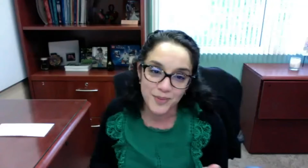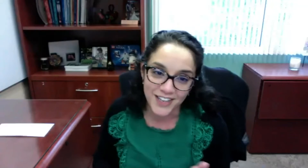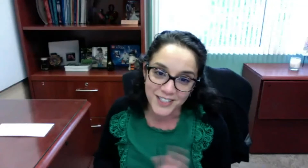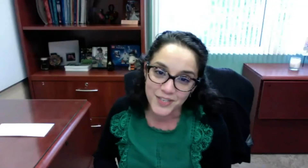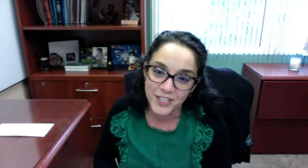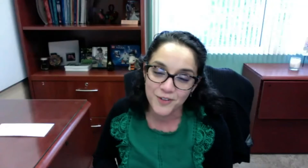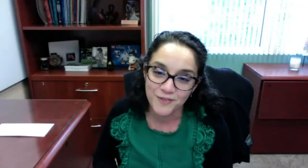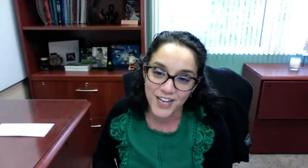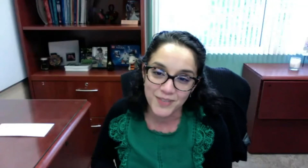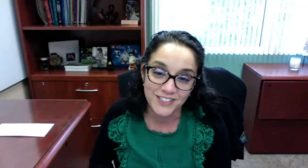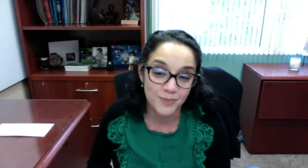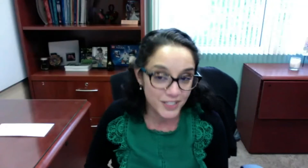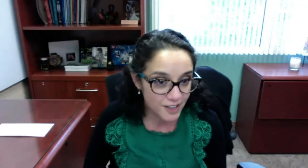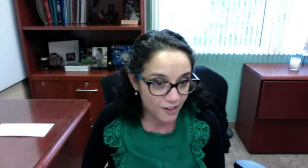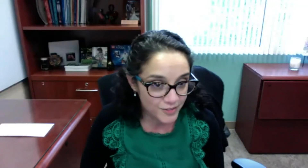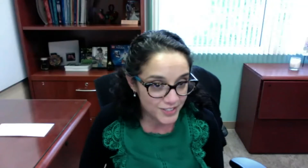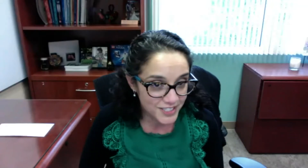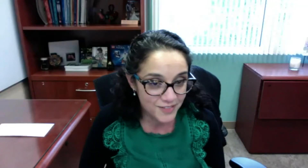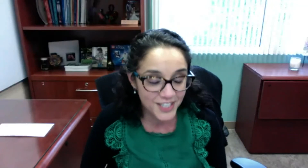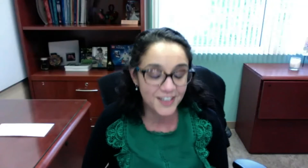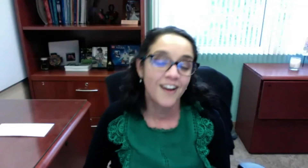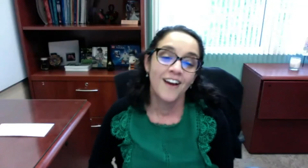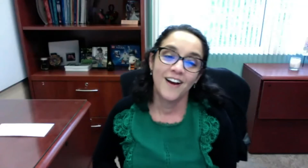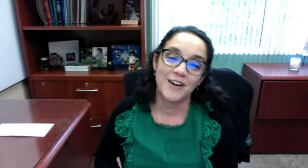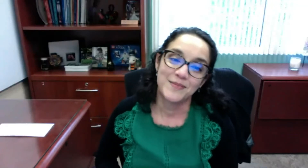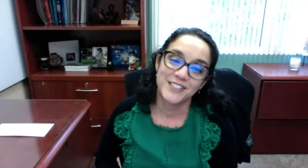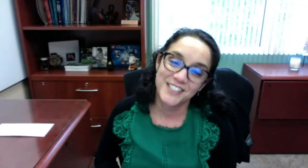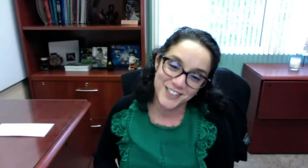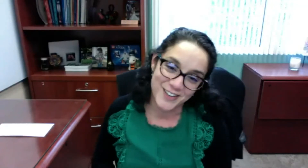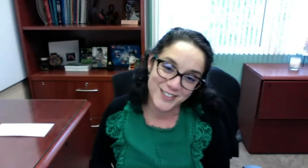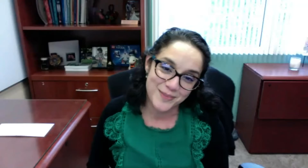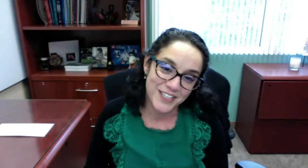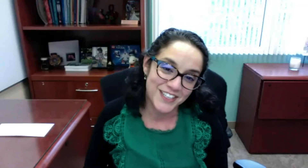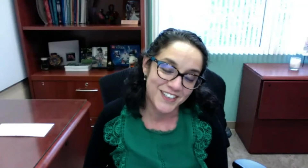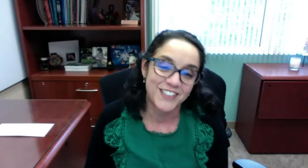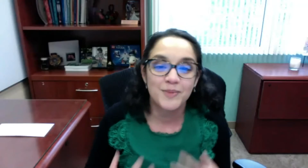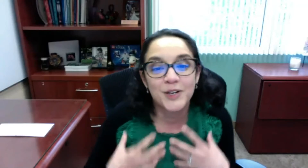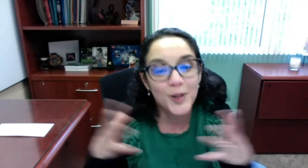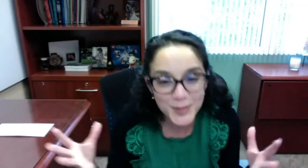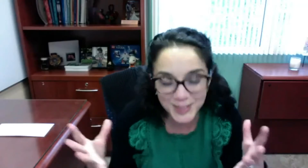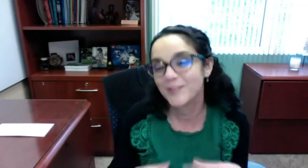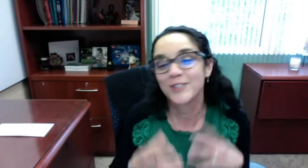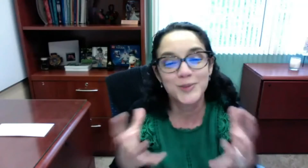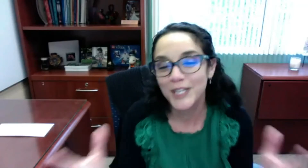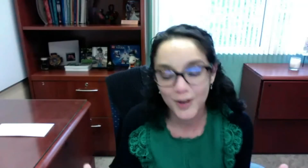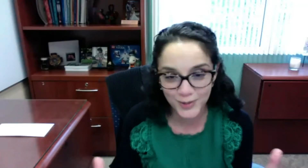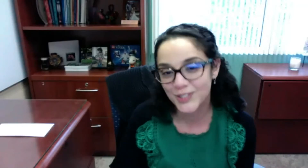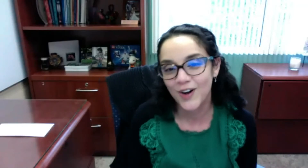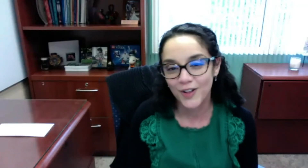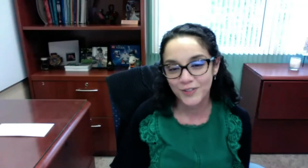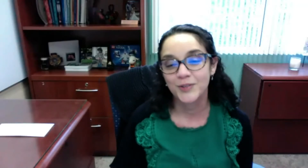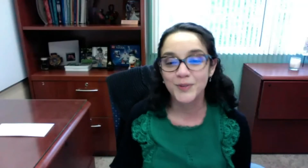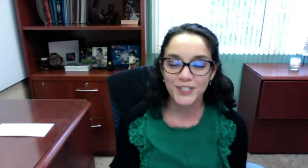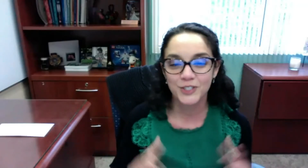thank the planning committee for inviting me to speak to all of you this evening. It's such an honor to be here and to be virtually close